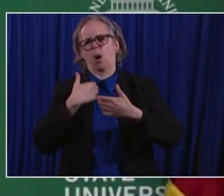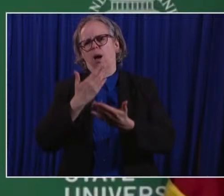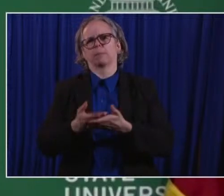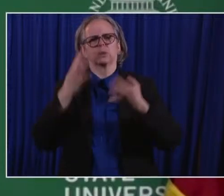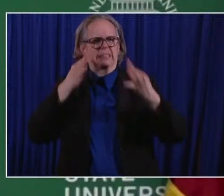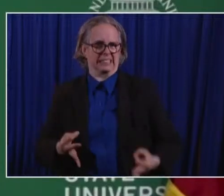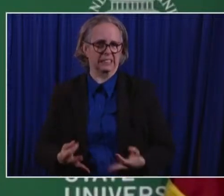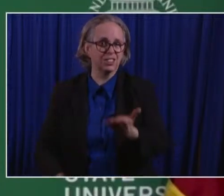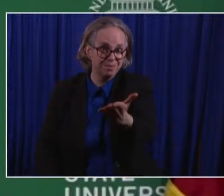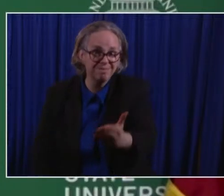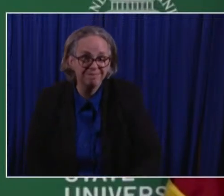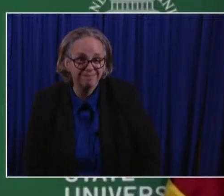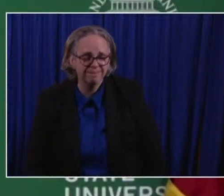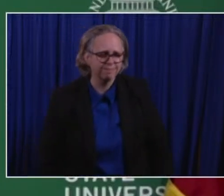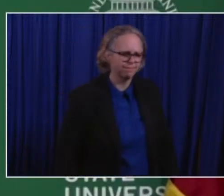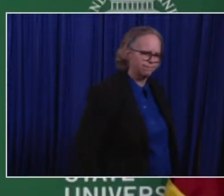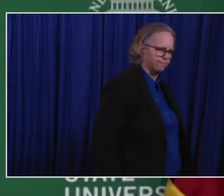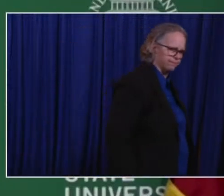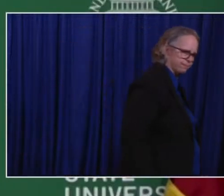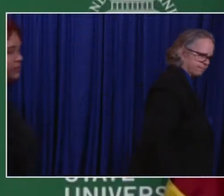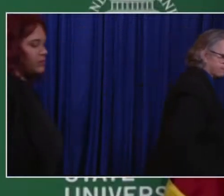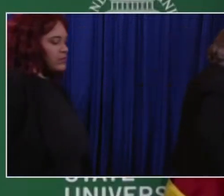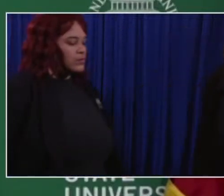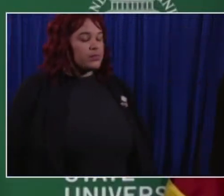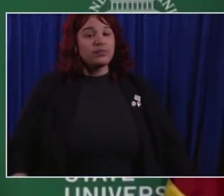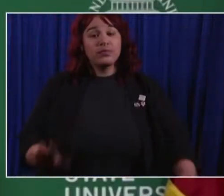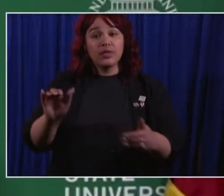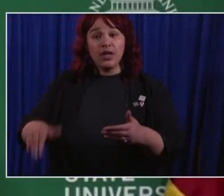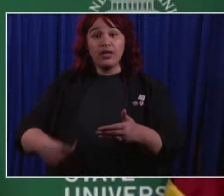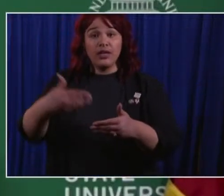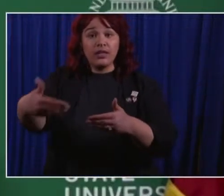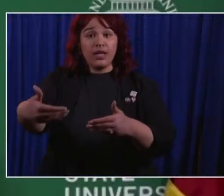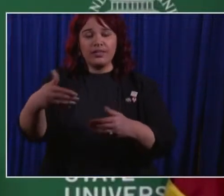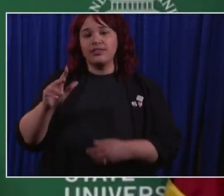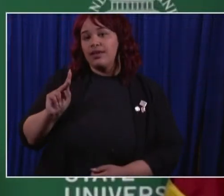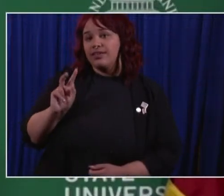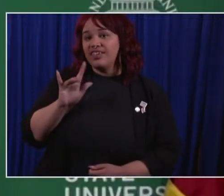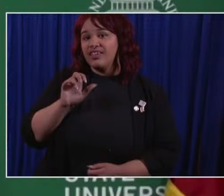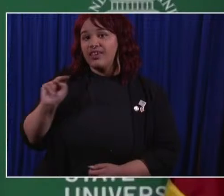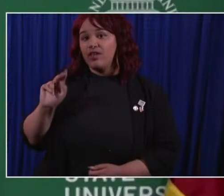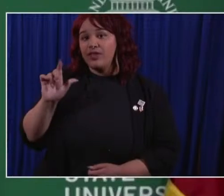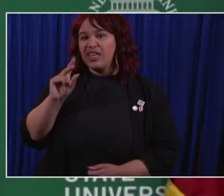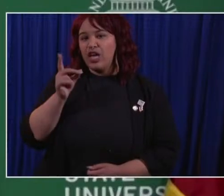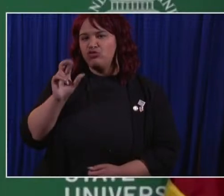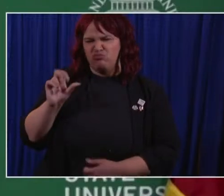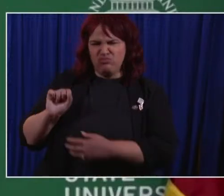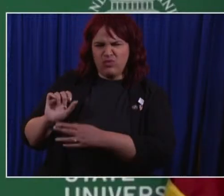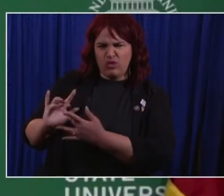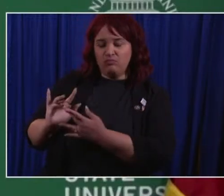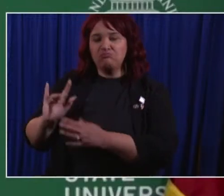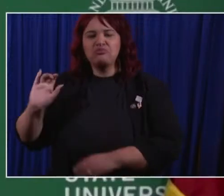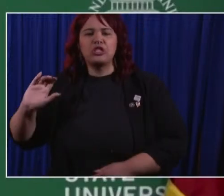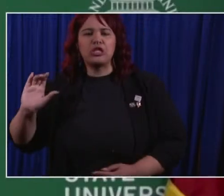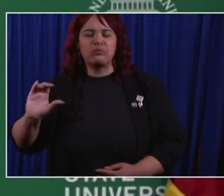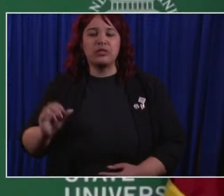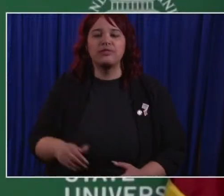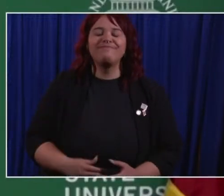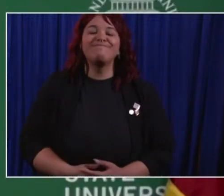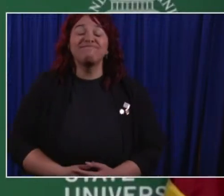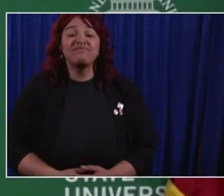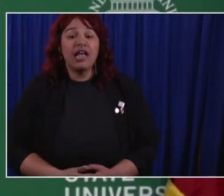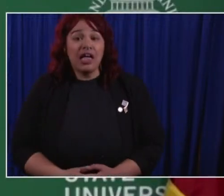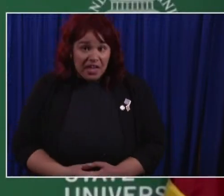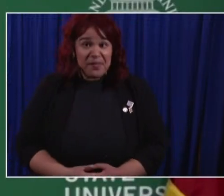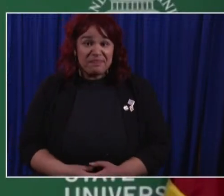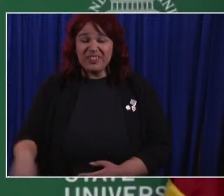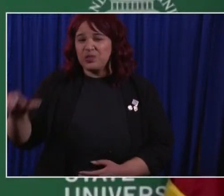Next question is from Kevin Landers at WBNS in Columbus. Hello, Governor. Kevin. Under the CDC guidelines now,